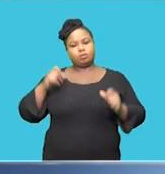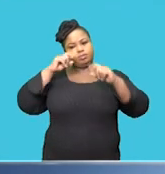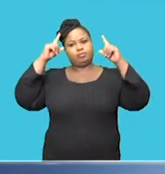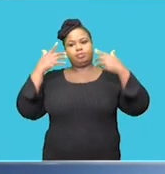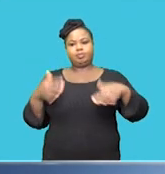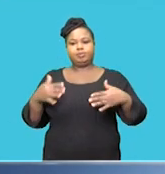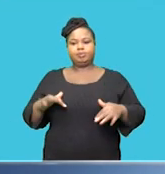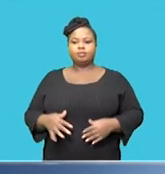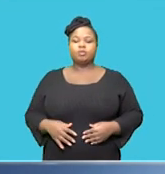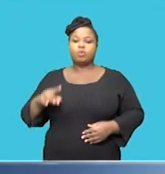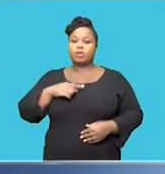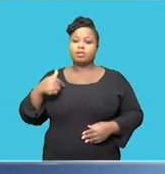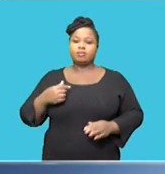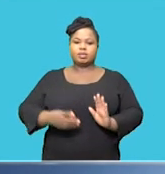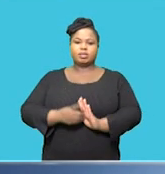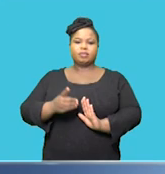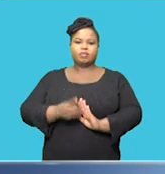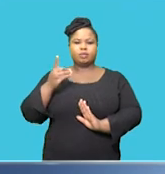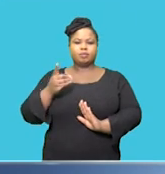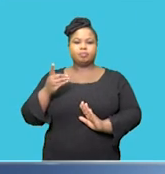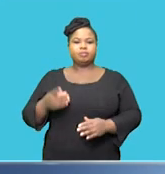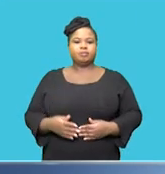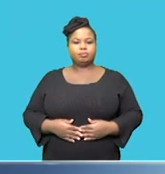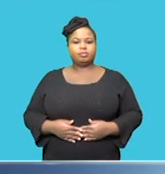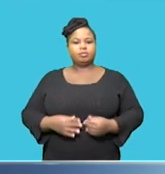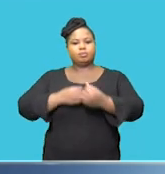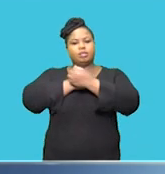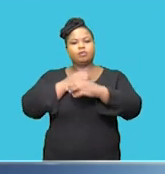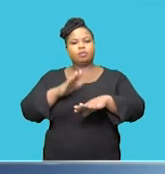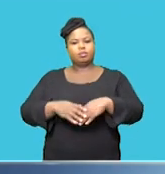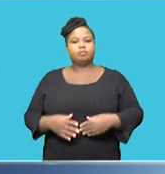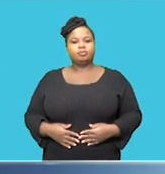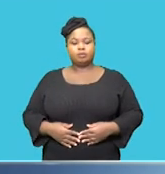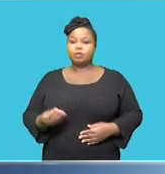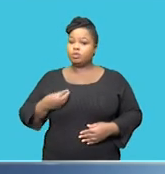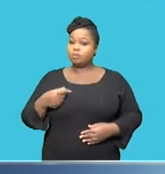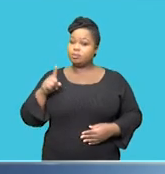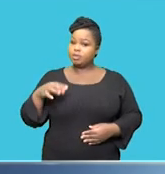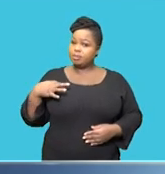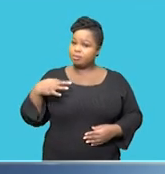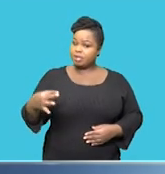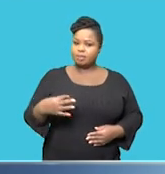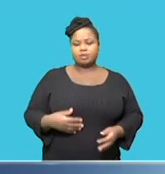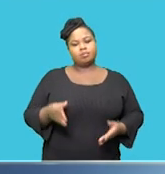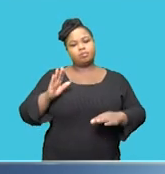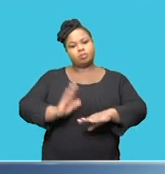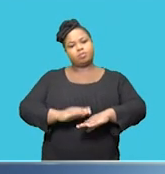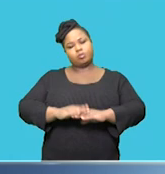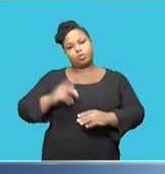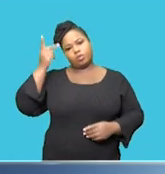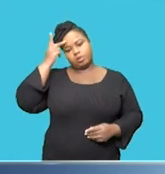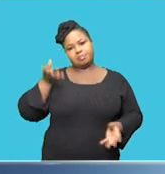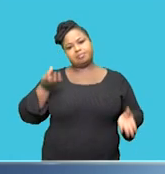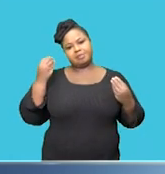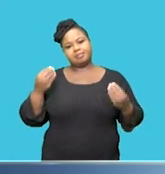me because I've also developed some love. Youth, you must apply to get more